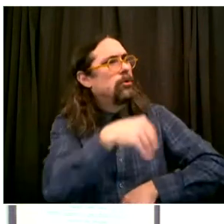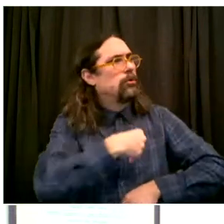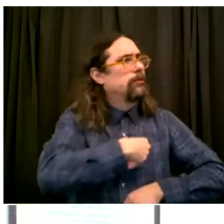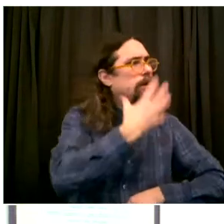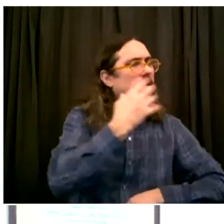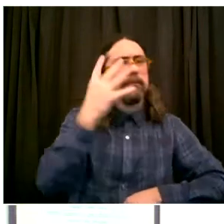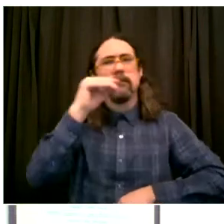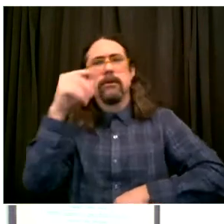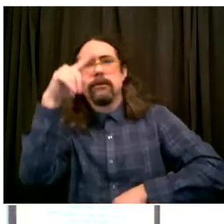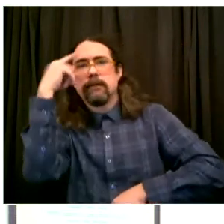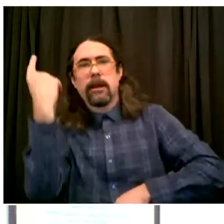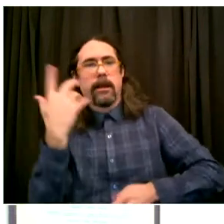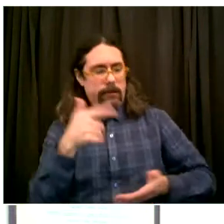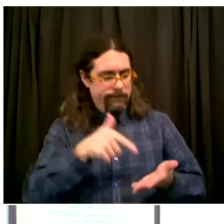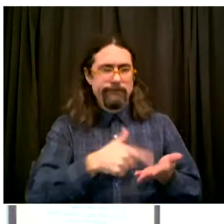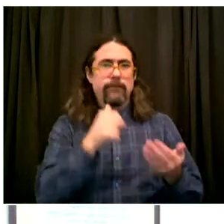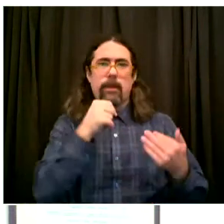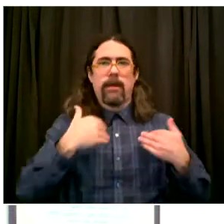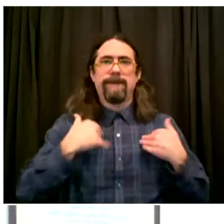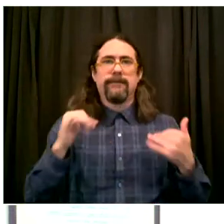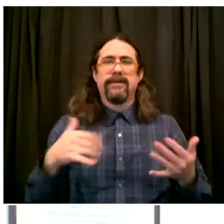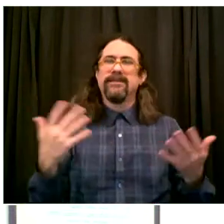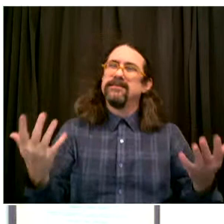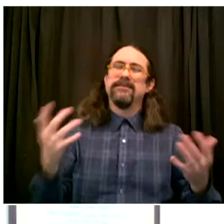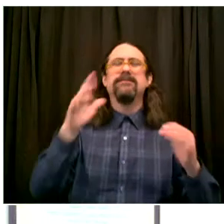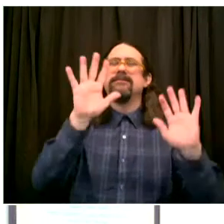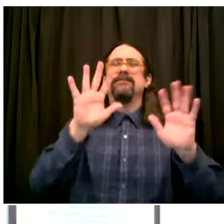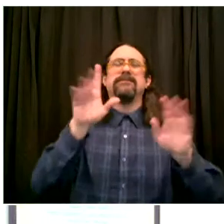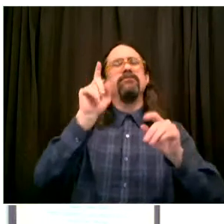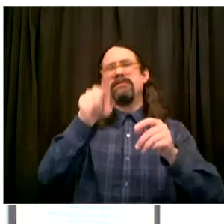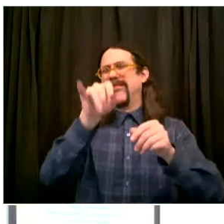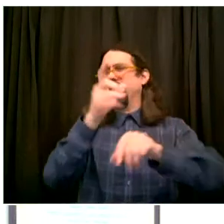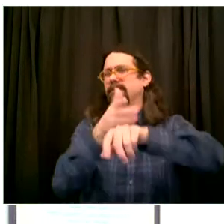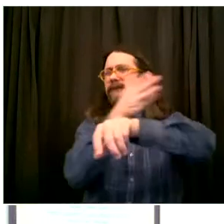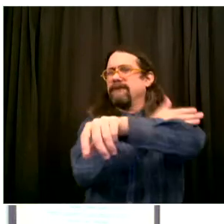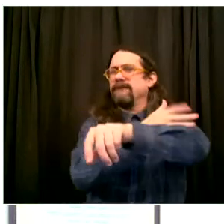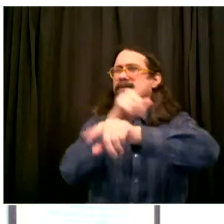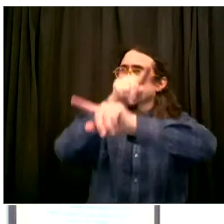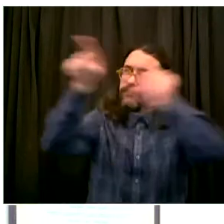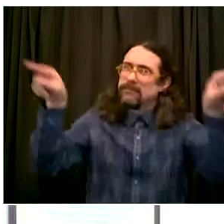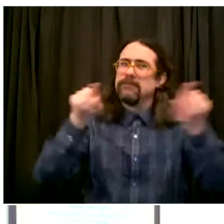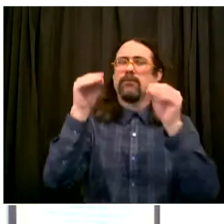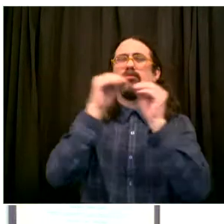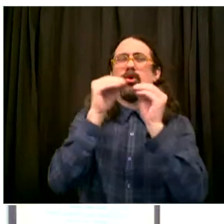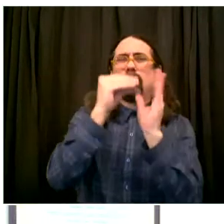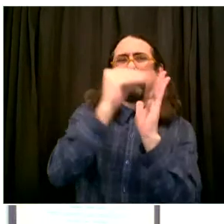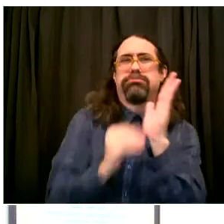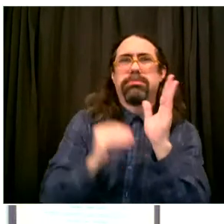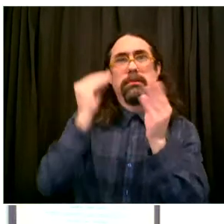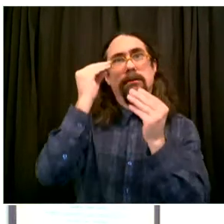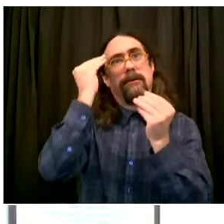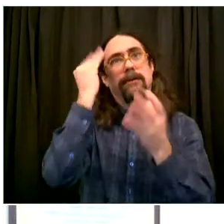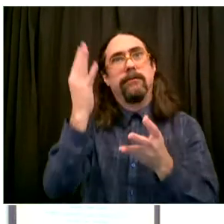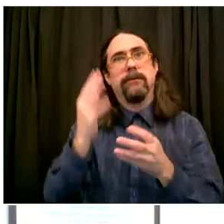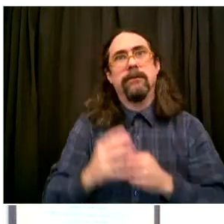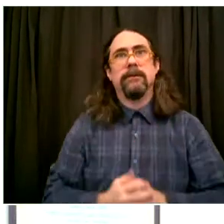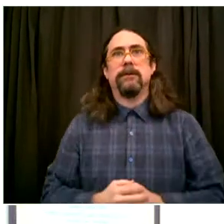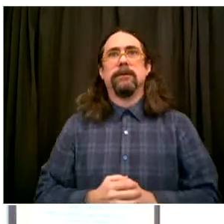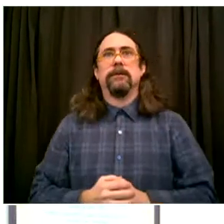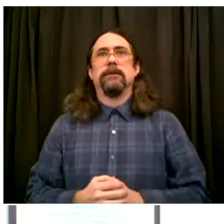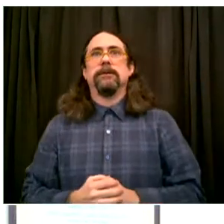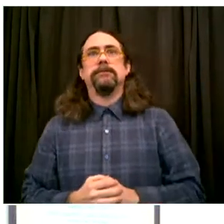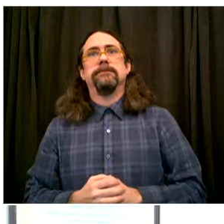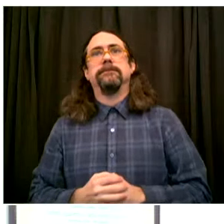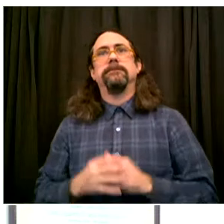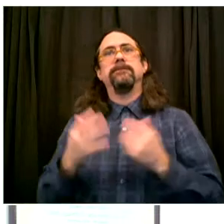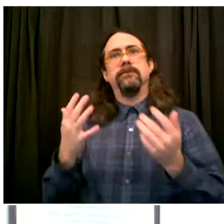explicit what our obligations are with respect to reporting on race and ethnicity as part of our immunization efforts.